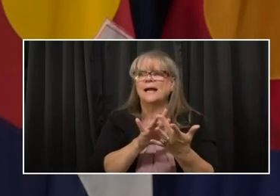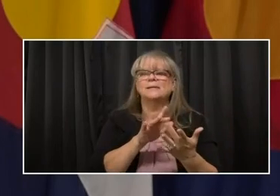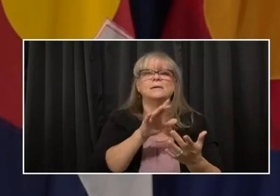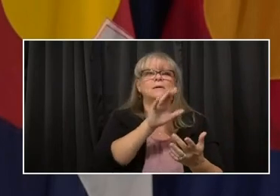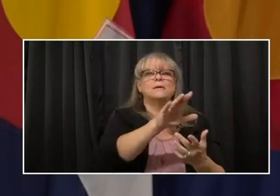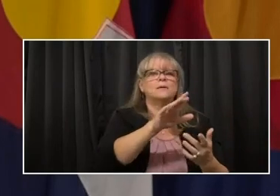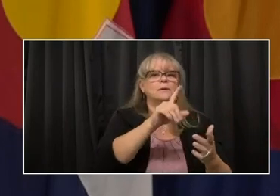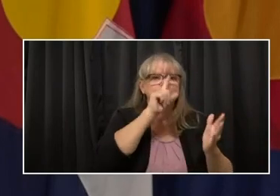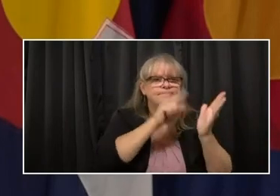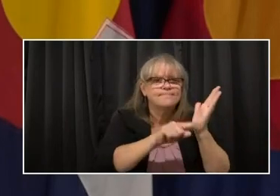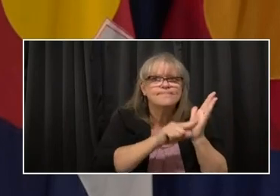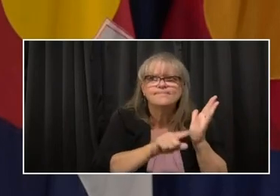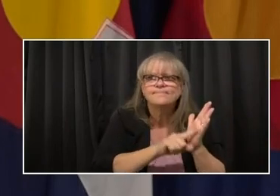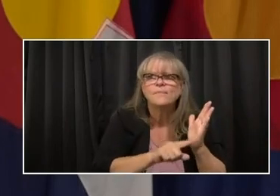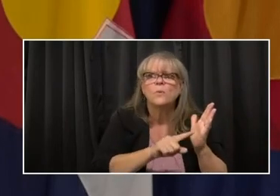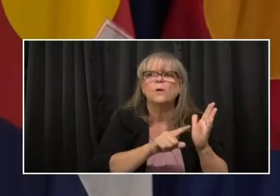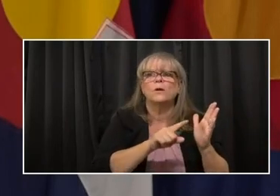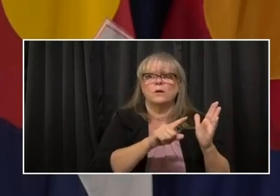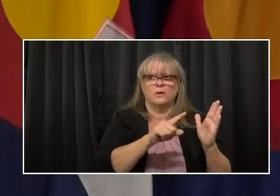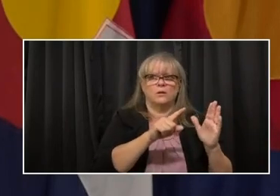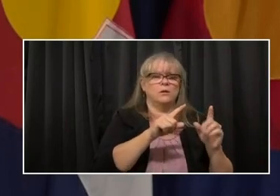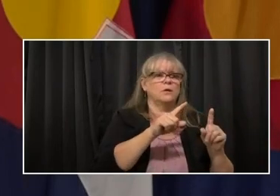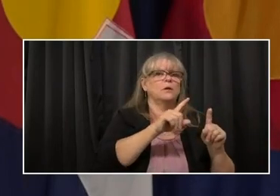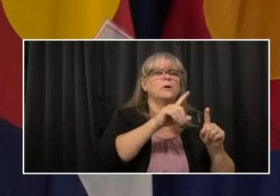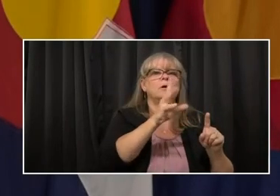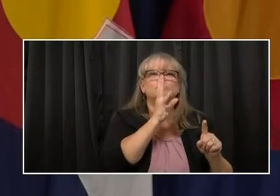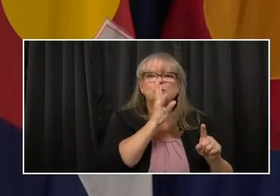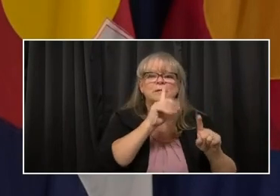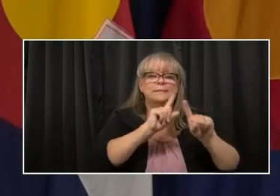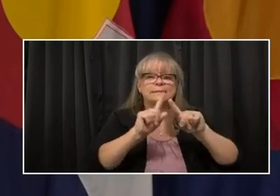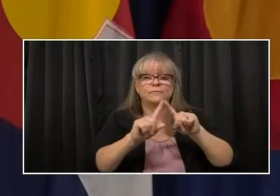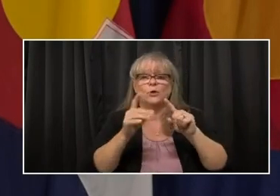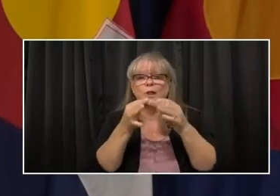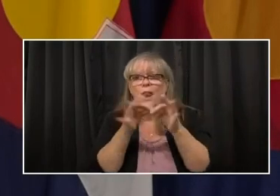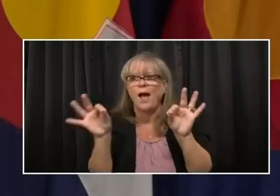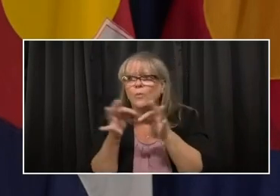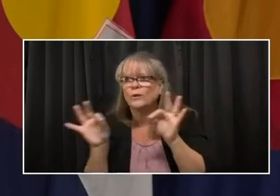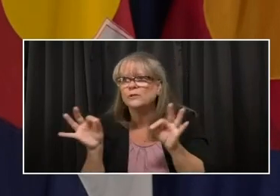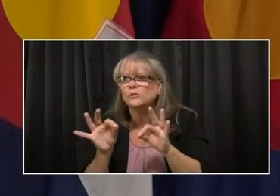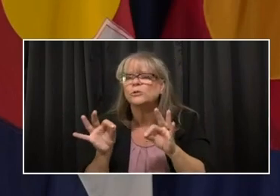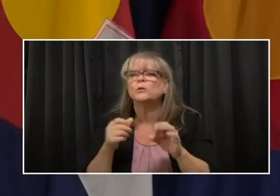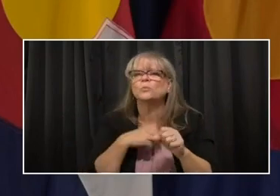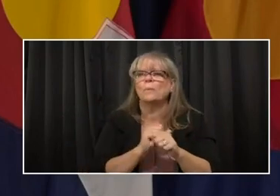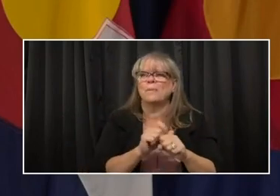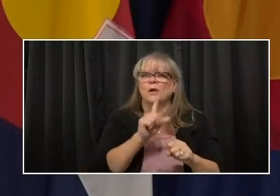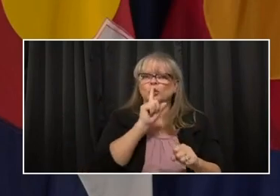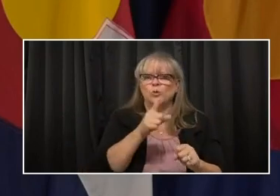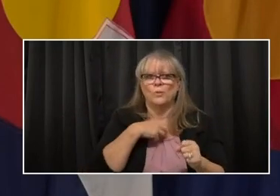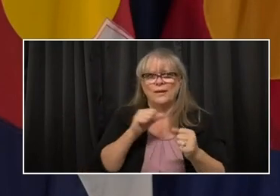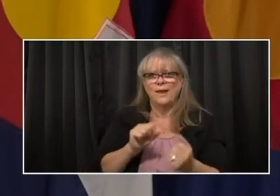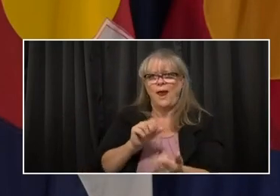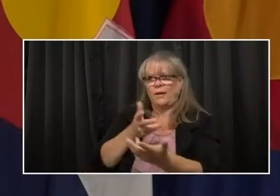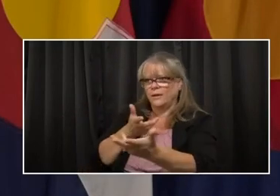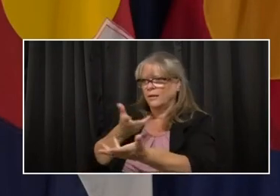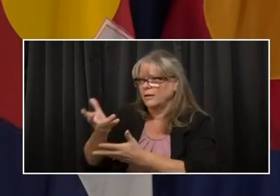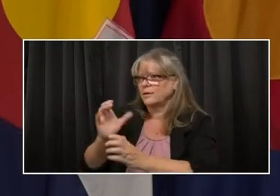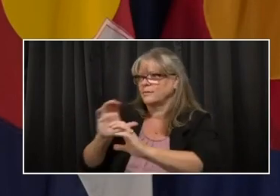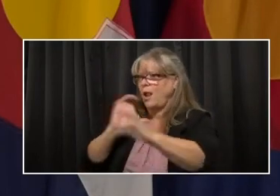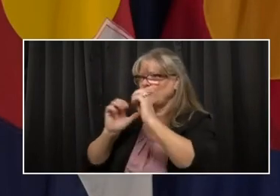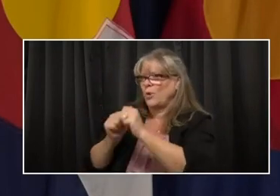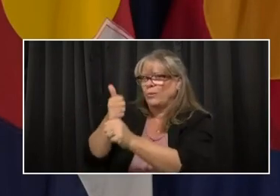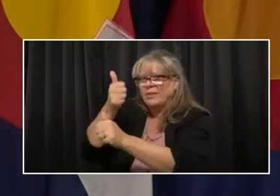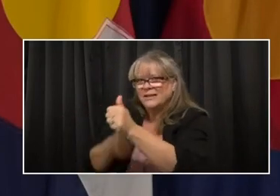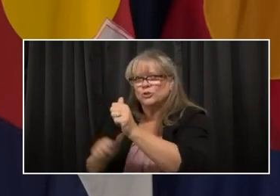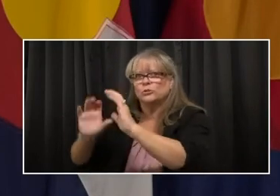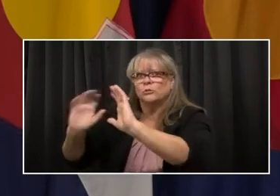multiple languages to ensure that we can really reach the population that we need to reach, both with information but also with our